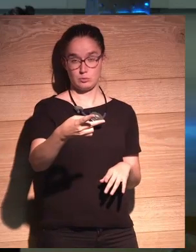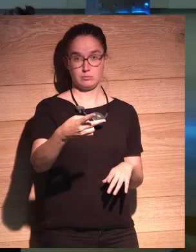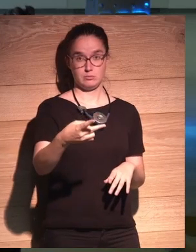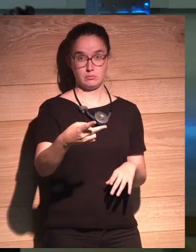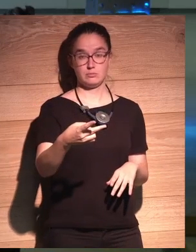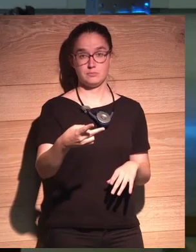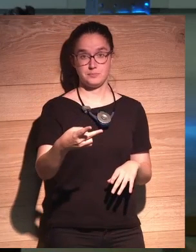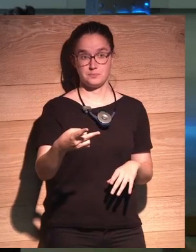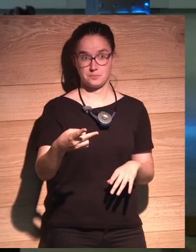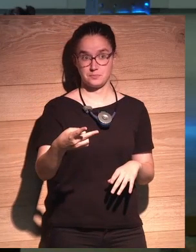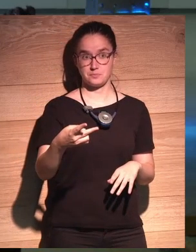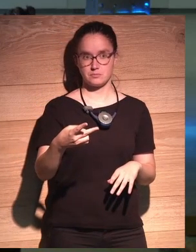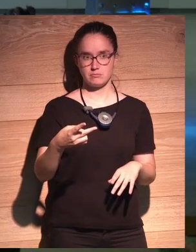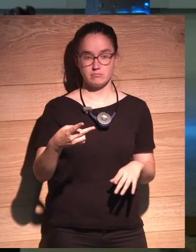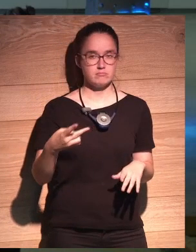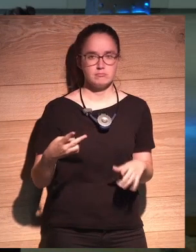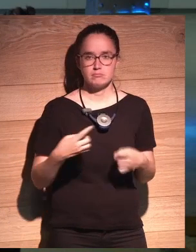cultures that express